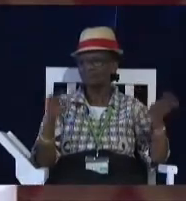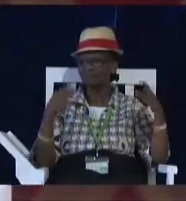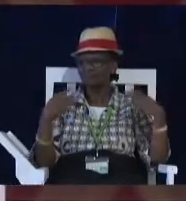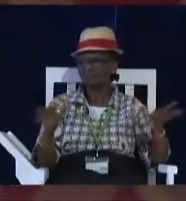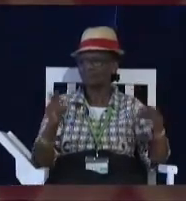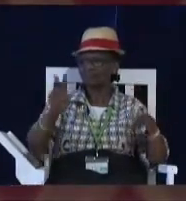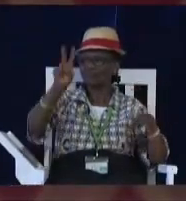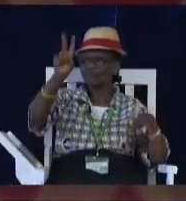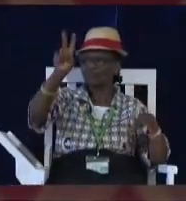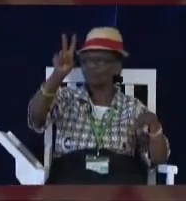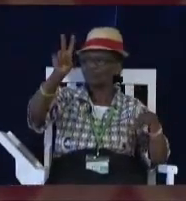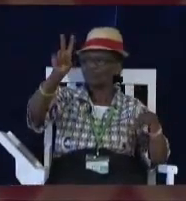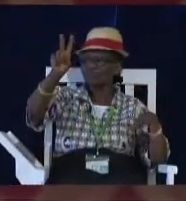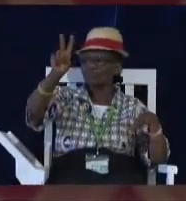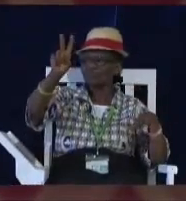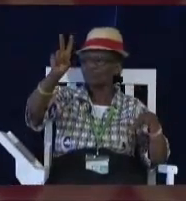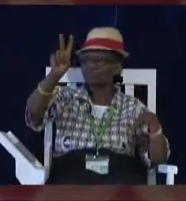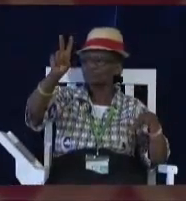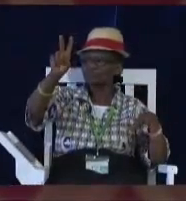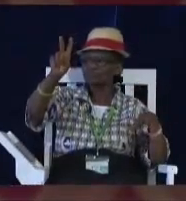Two.